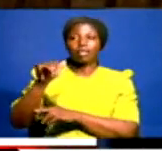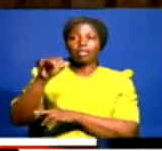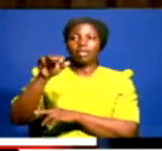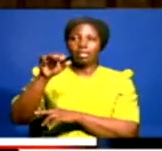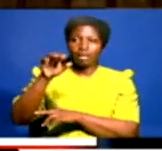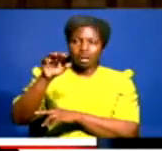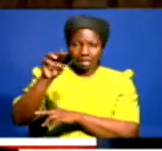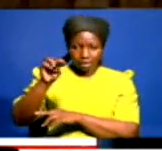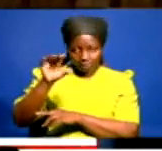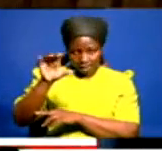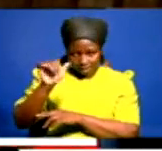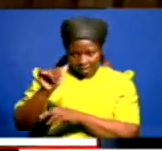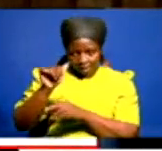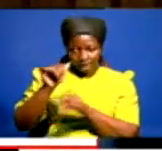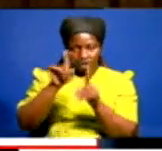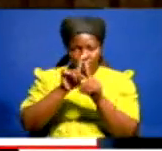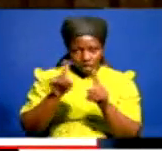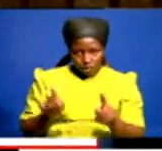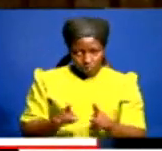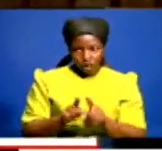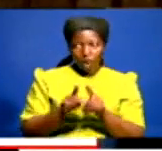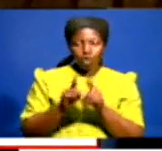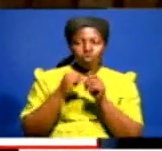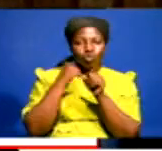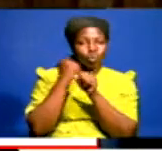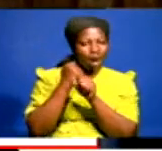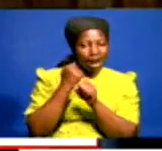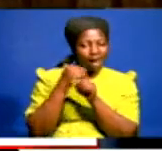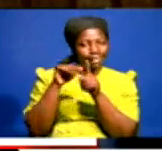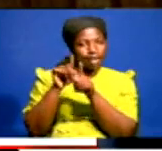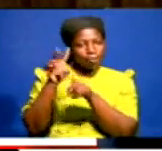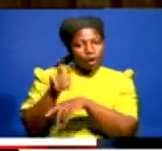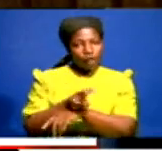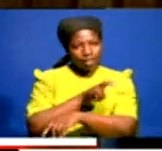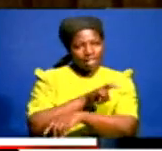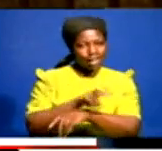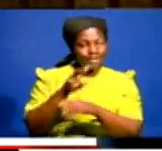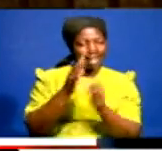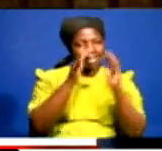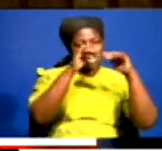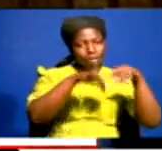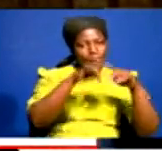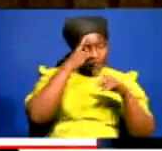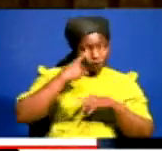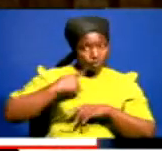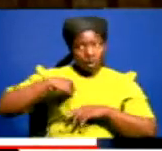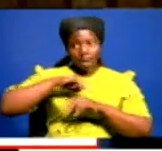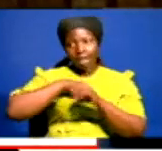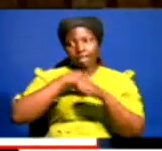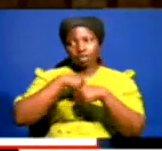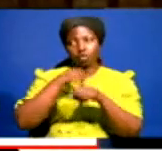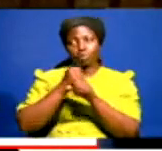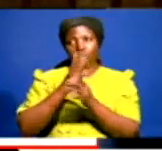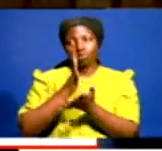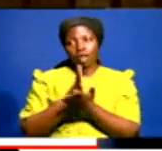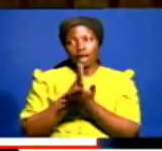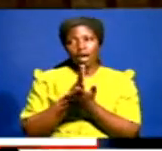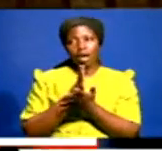play their role as an oversight assembly so that we can make sure we keep to